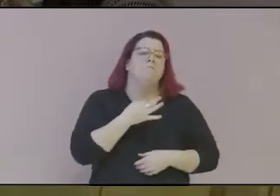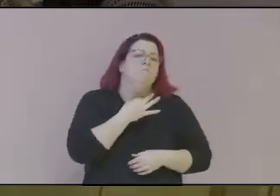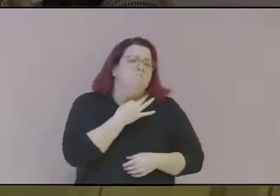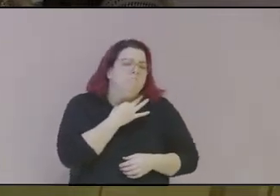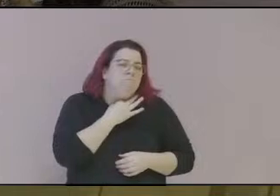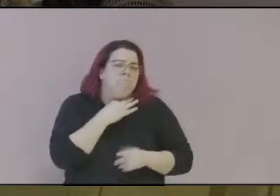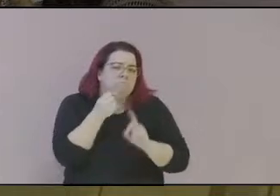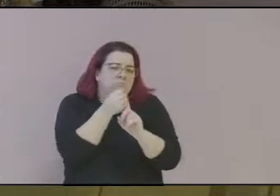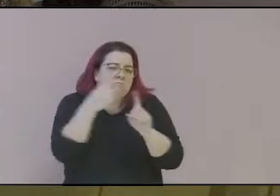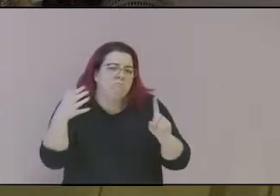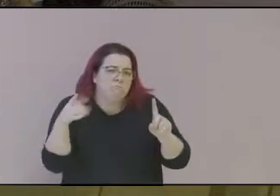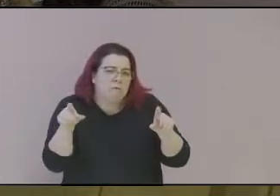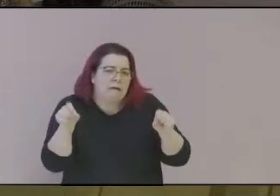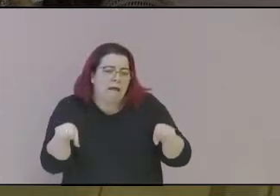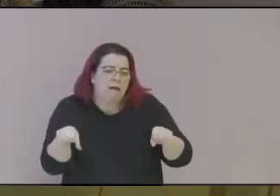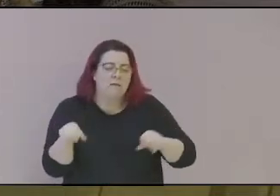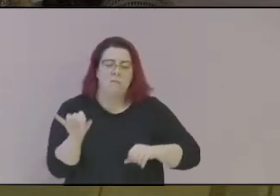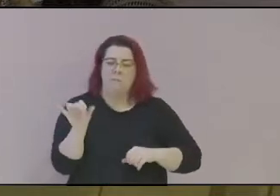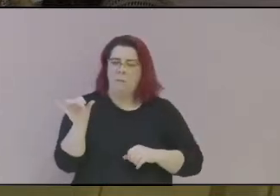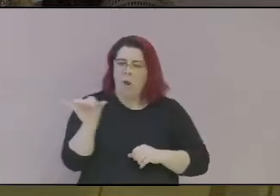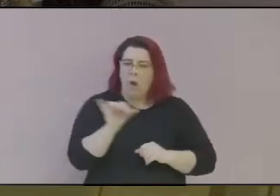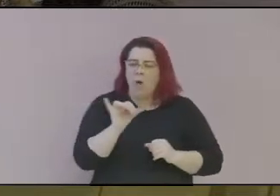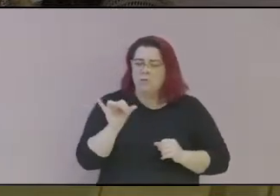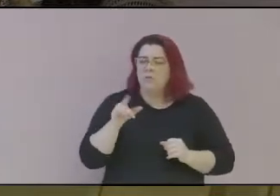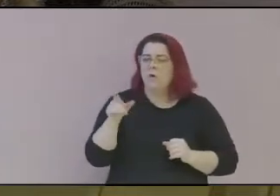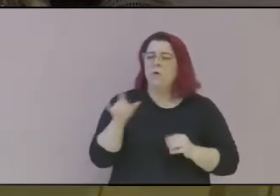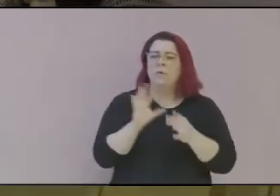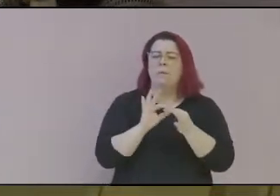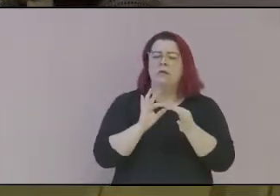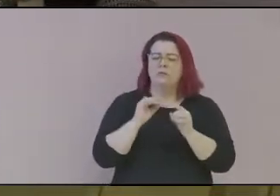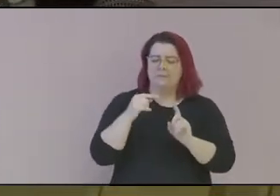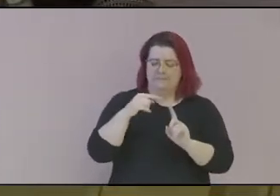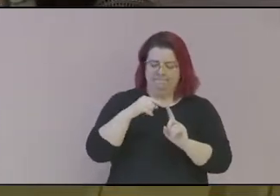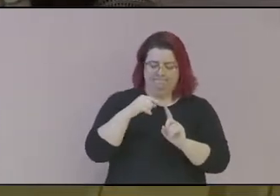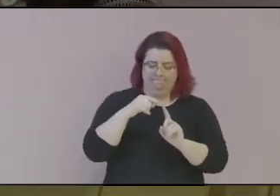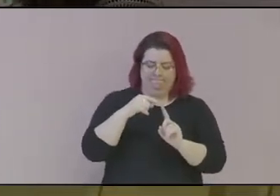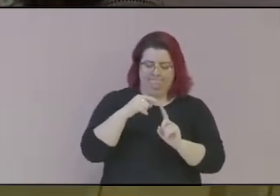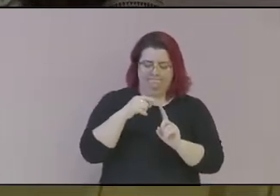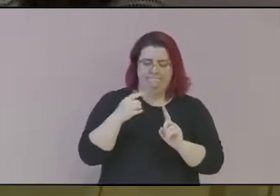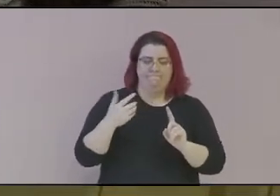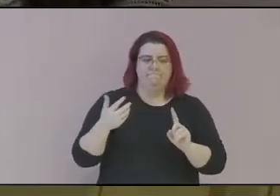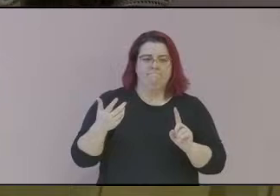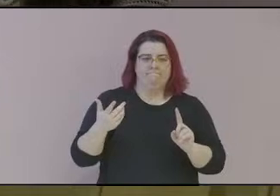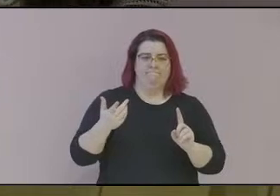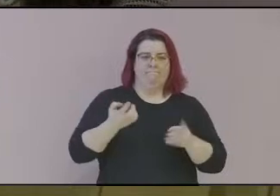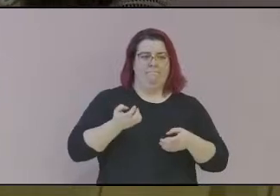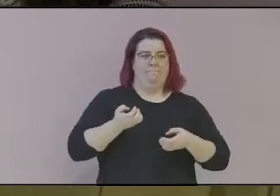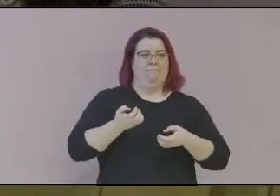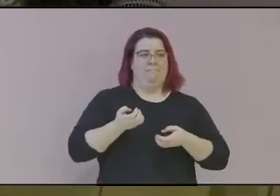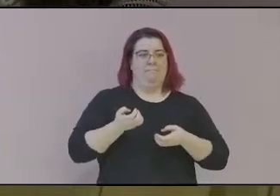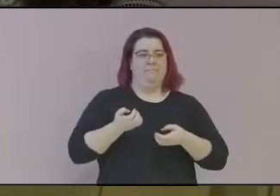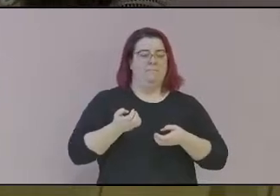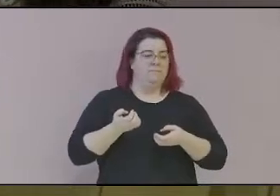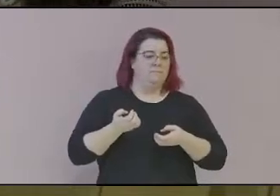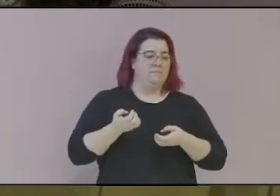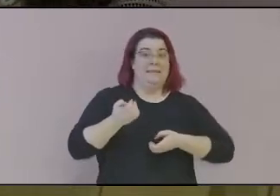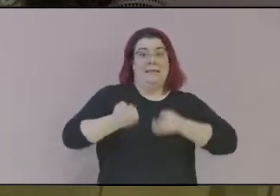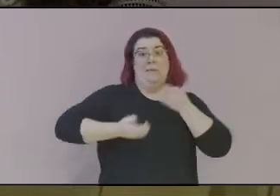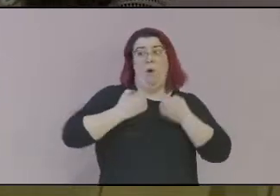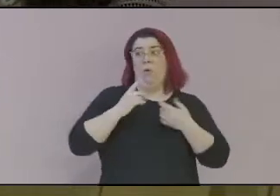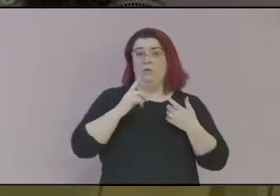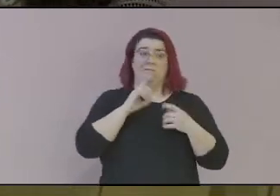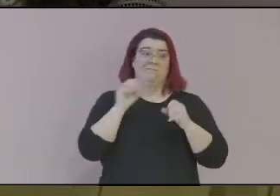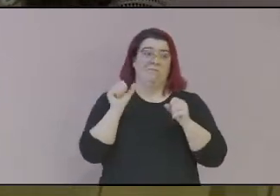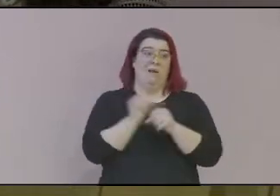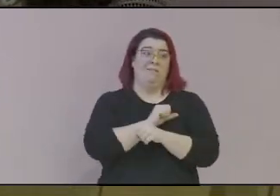also curious, you talk a little bit about the kind of emotional reality of how